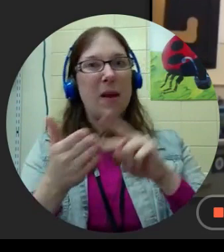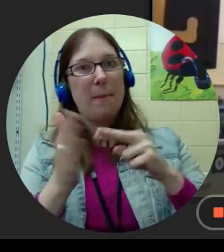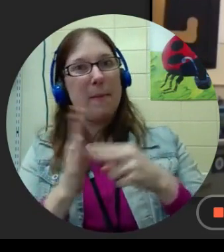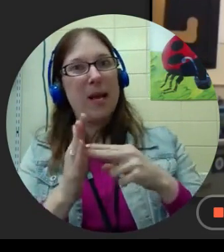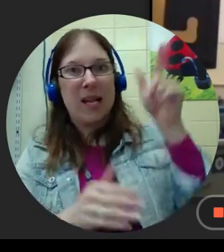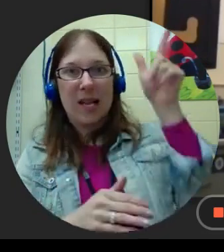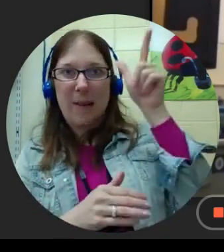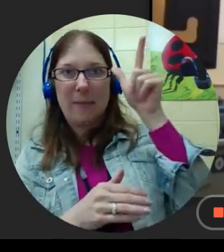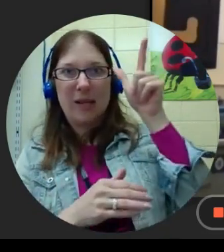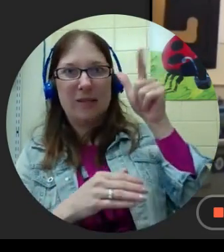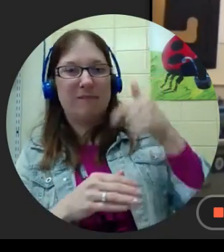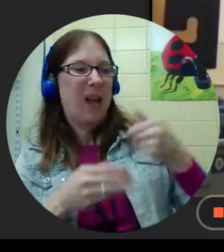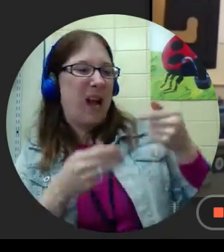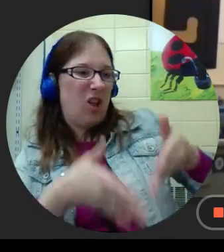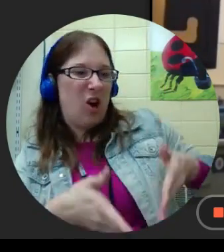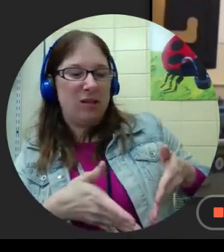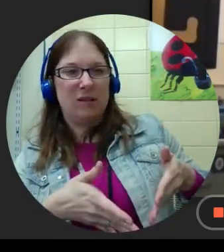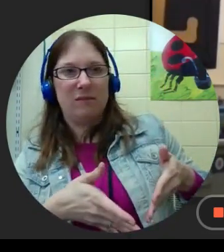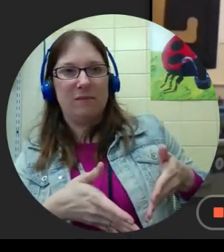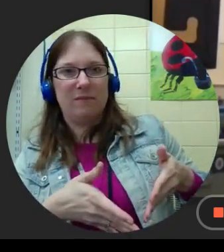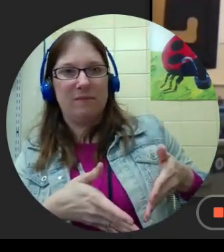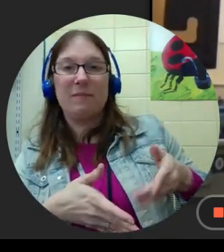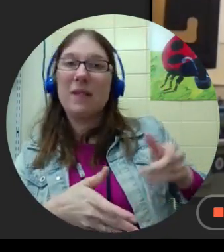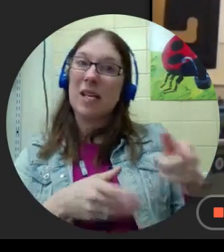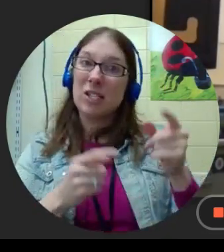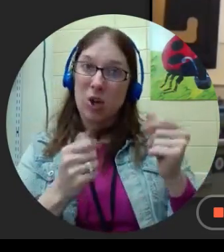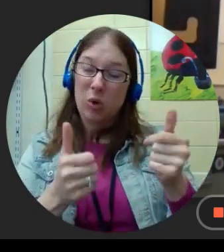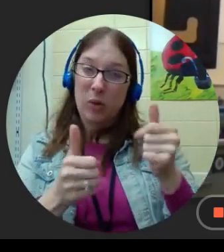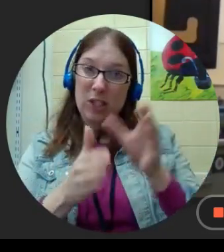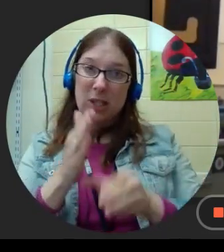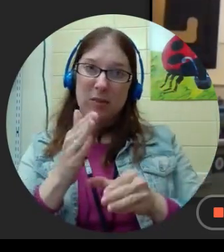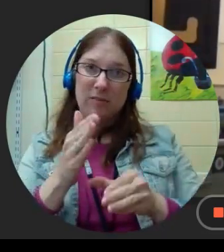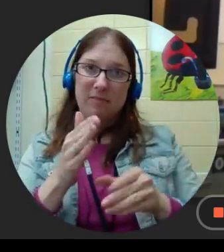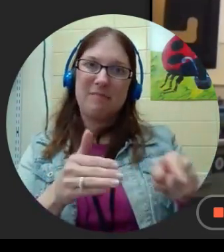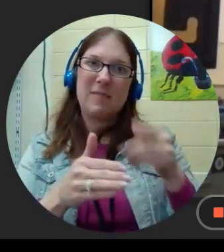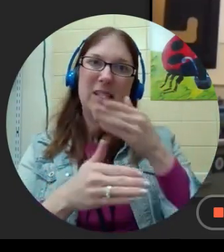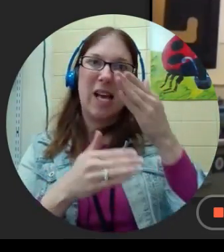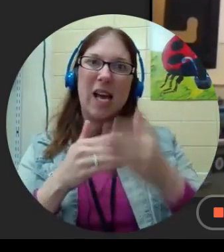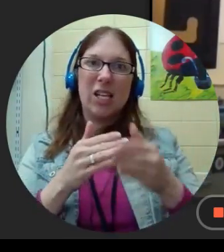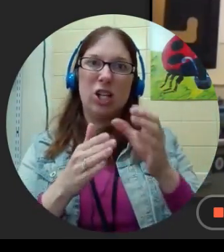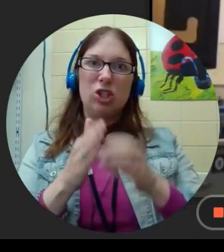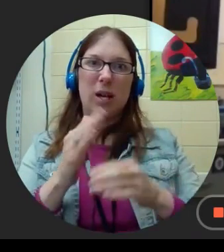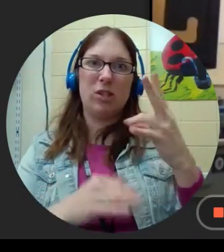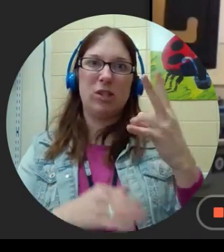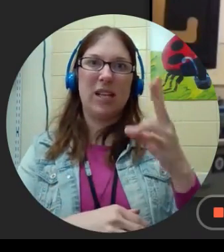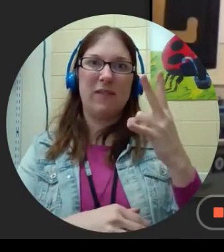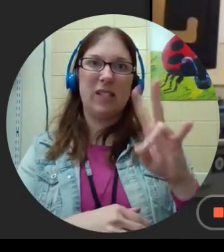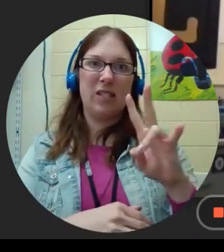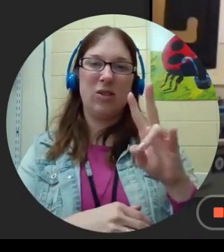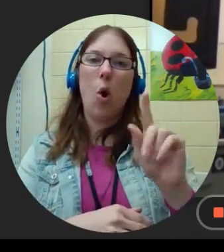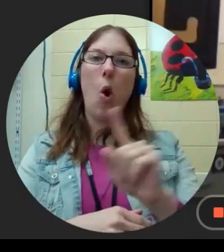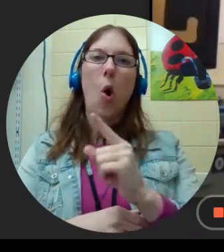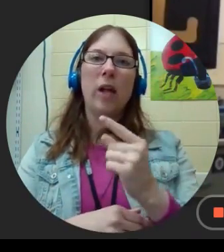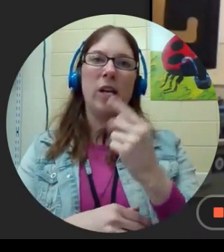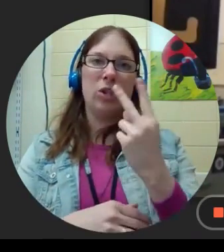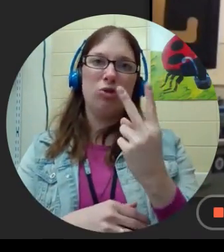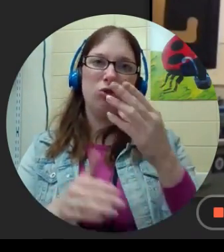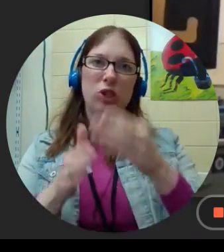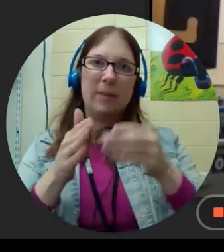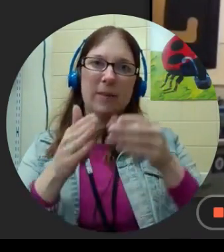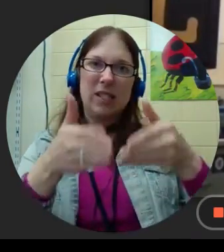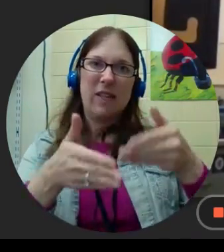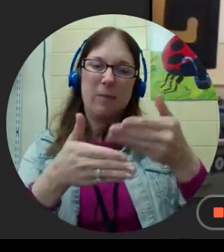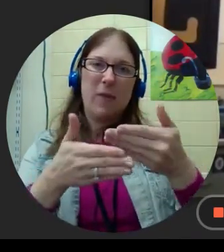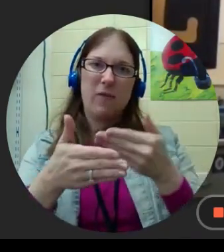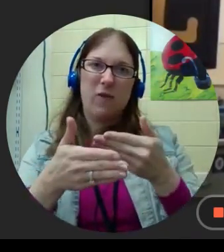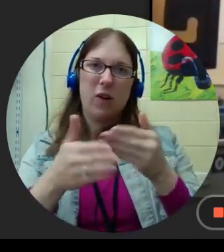Lappy. That was a quick chapter, so that is the end of chapter 17, and we have just 2 chapters left until we are done